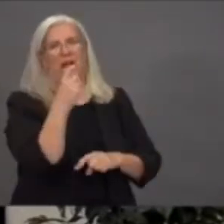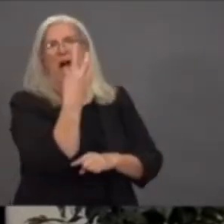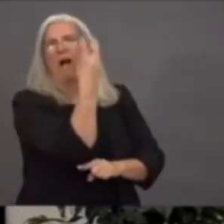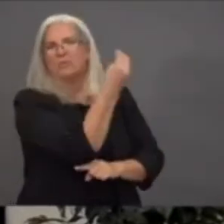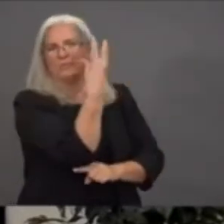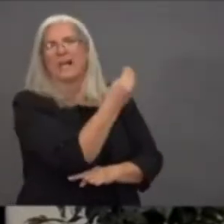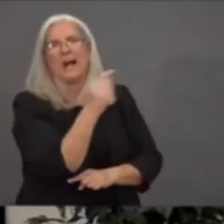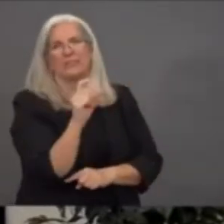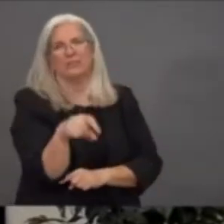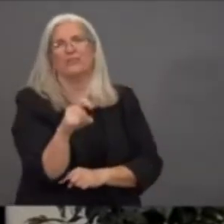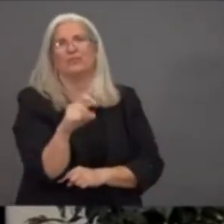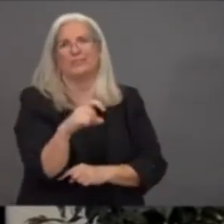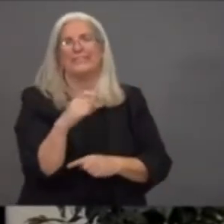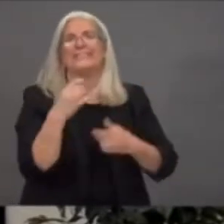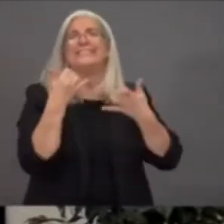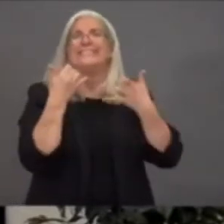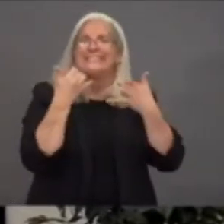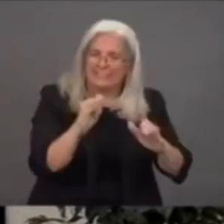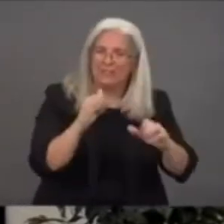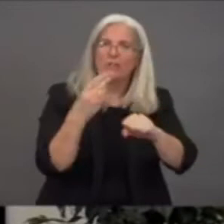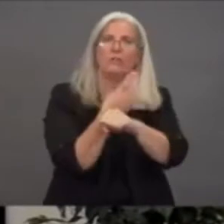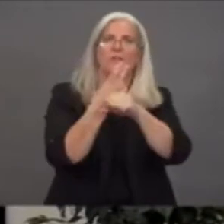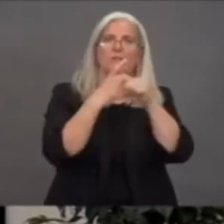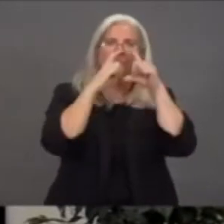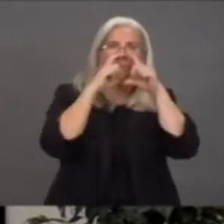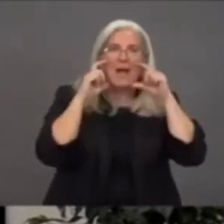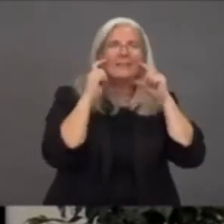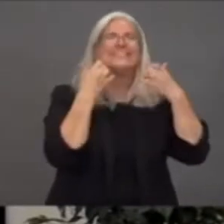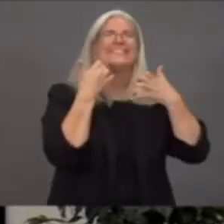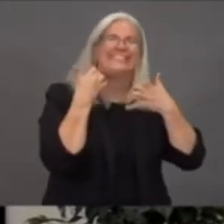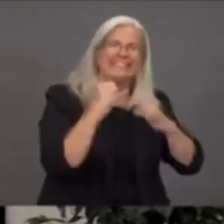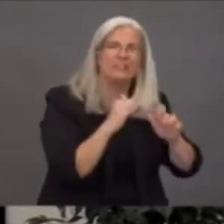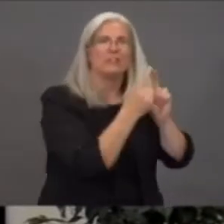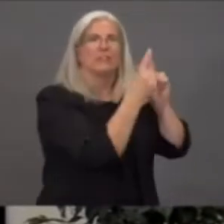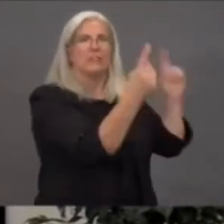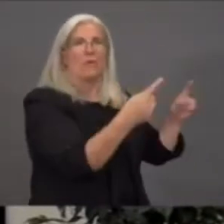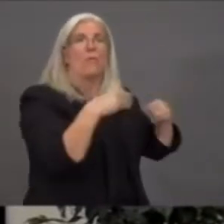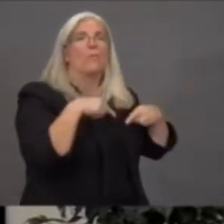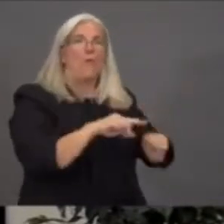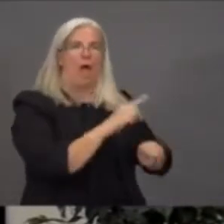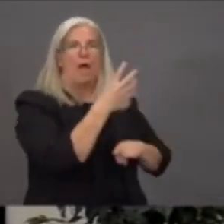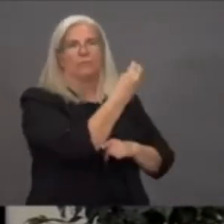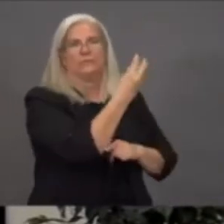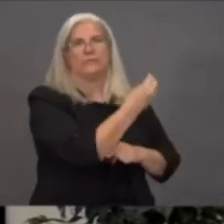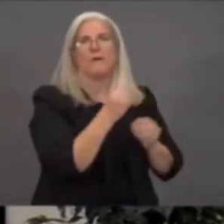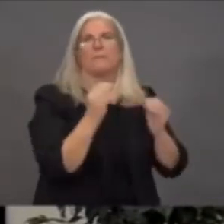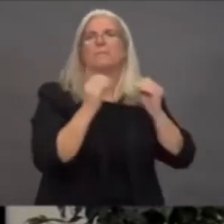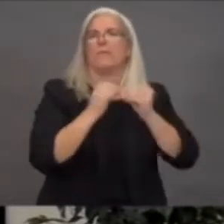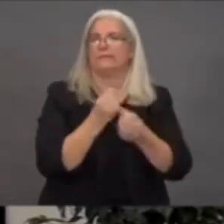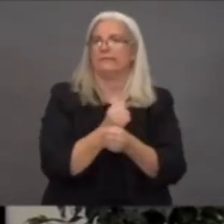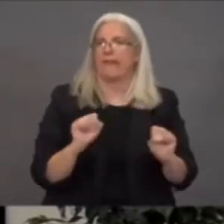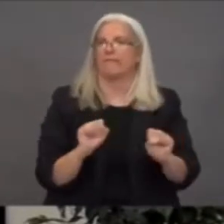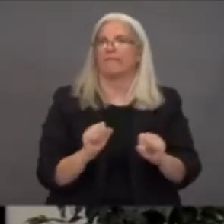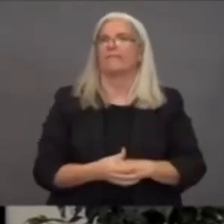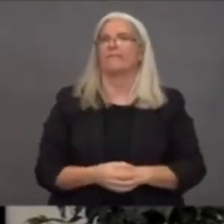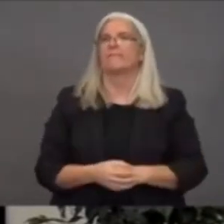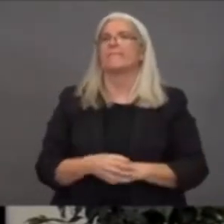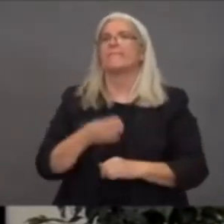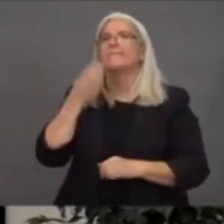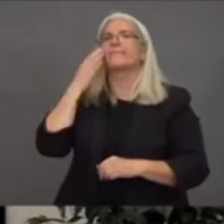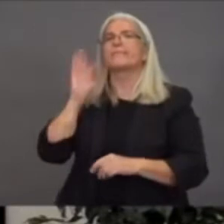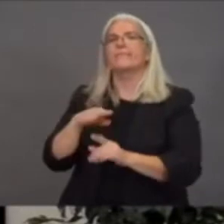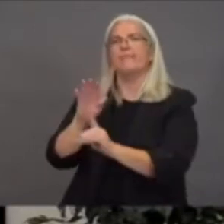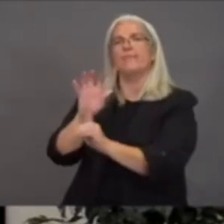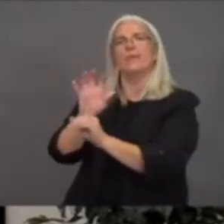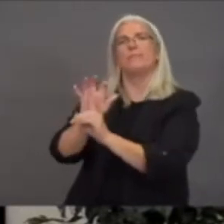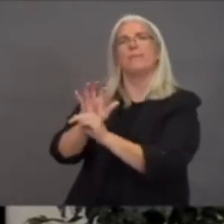distant. And Practice good hygiene. one of the things that people do when they gather is they'll gather in the kitchen. Even if the event is